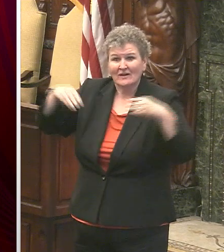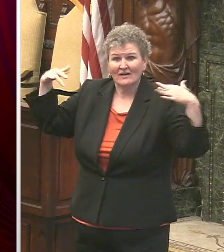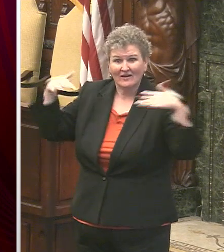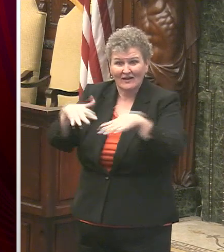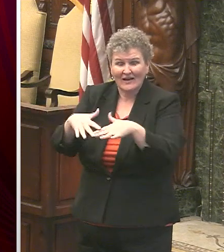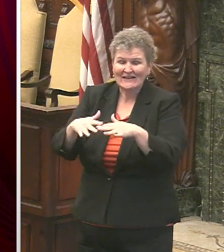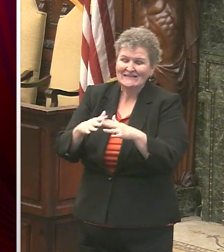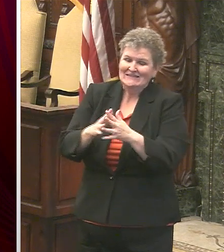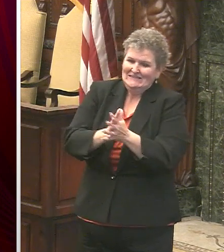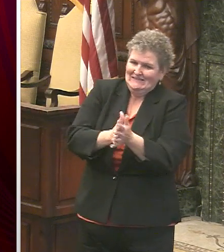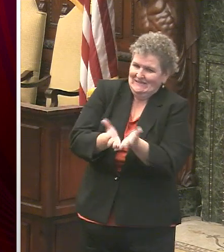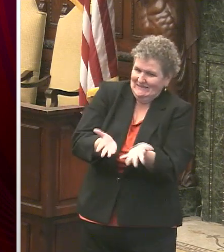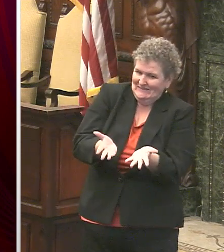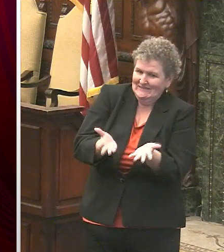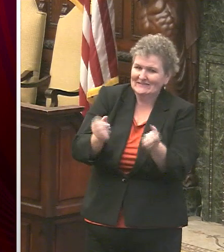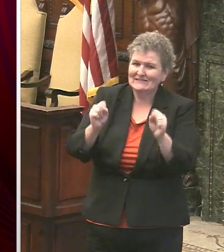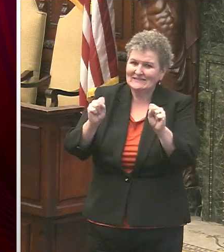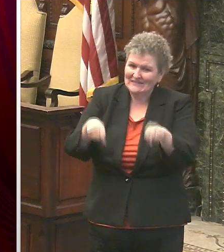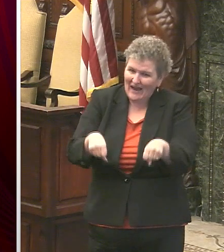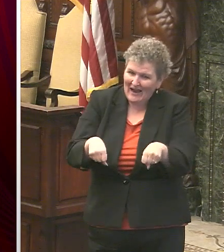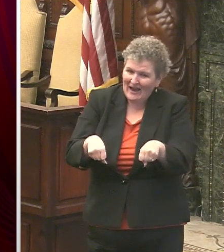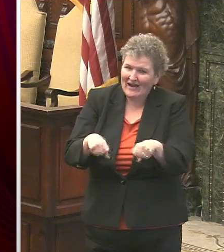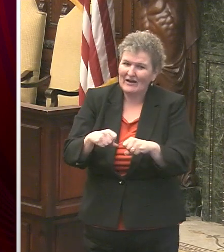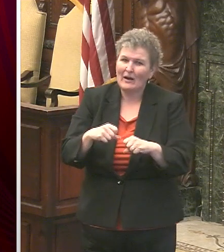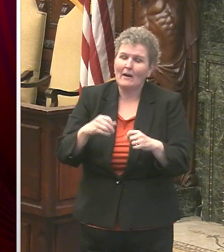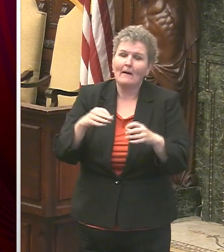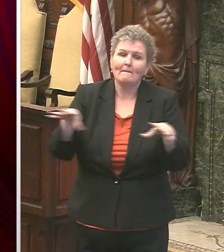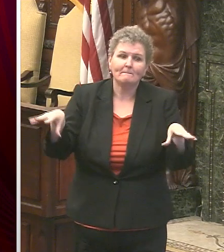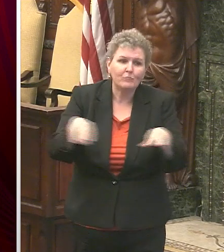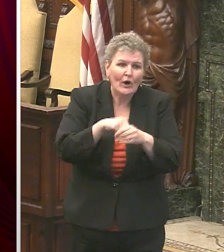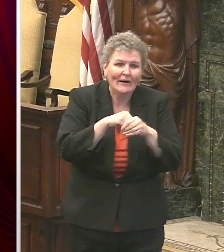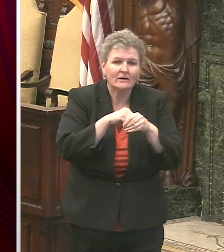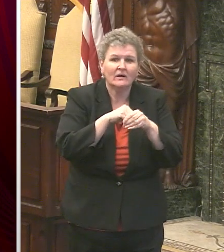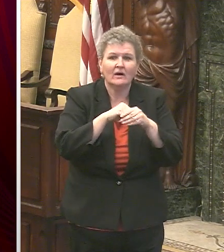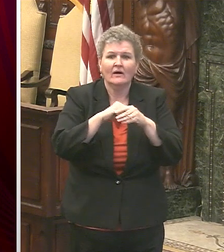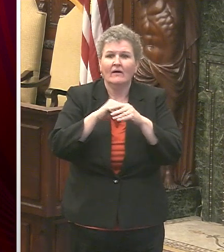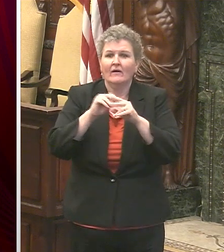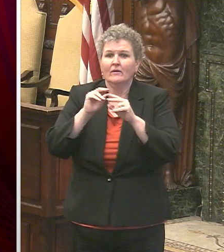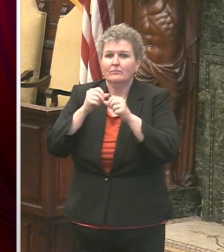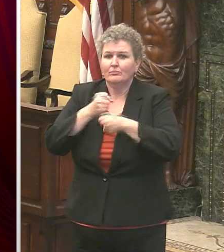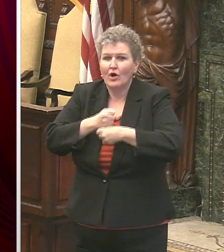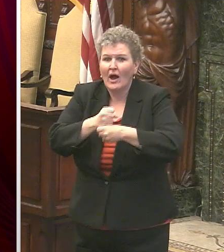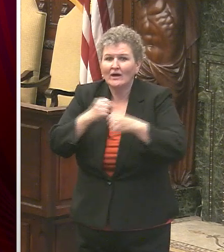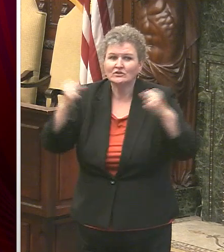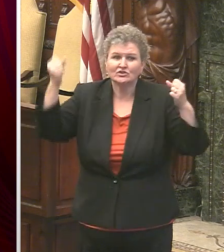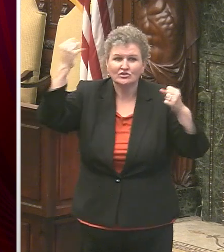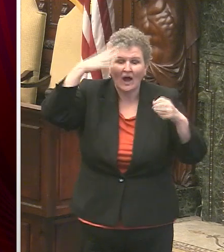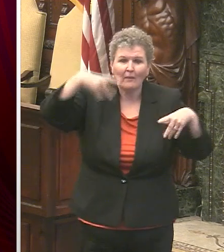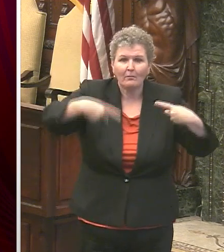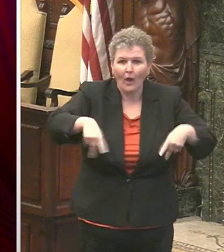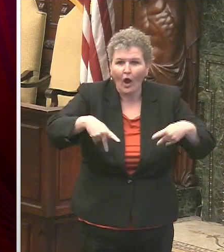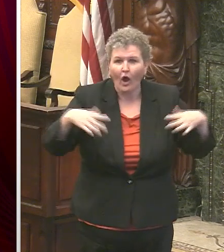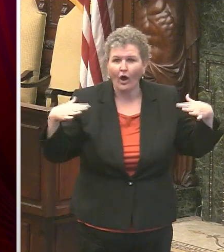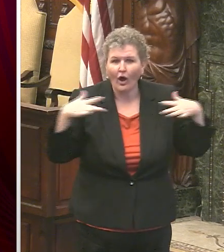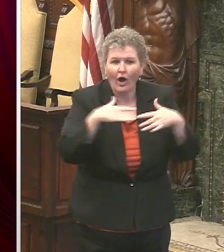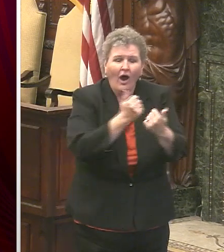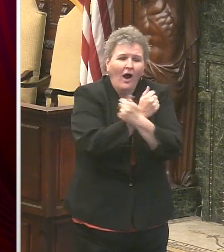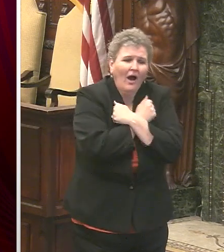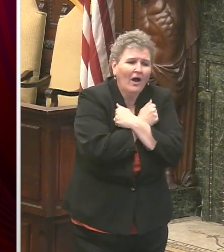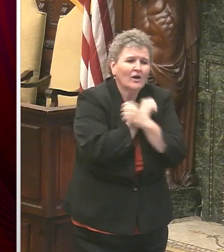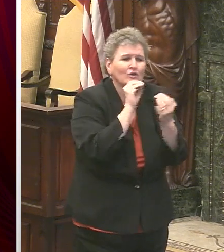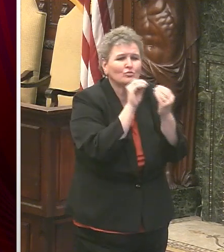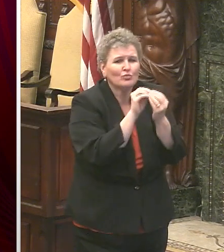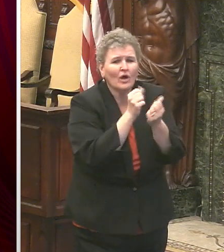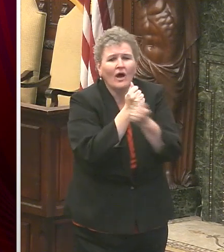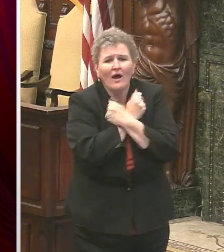funerals, bridal showers. People get together, they know each other, they hug and they kiss, they get close together, they don't wear a mask because they don't